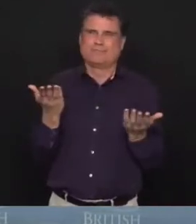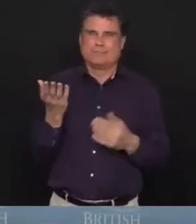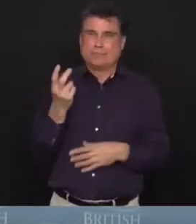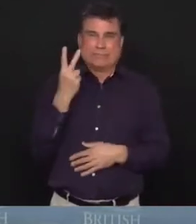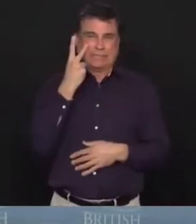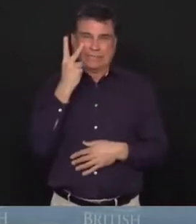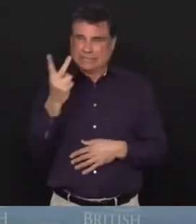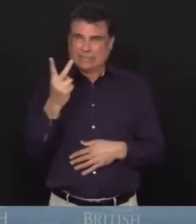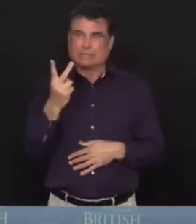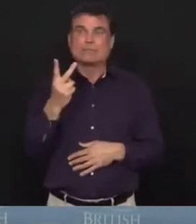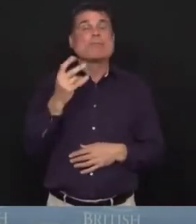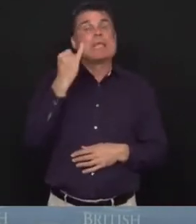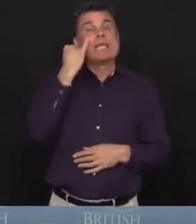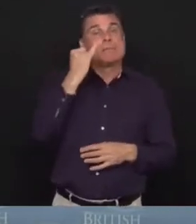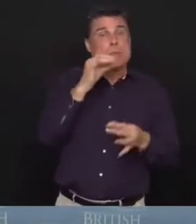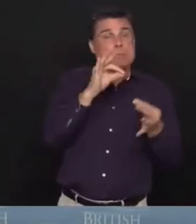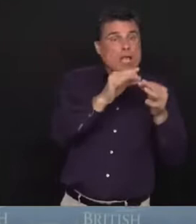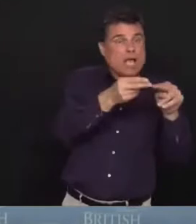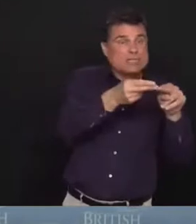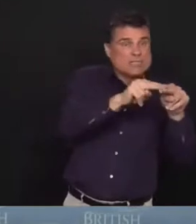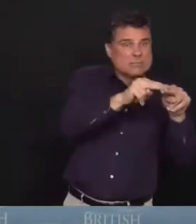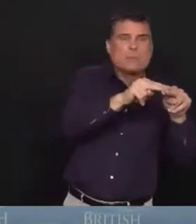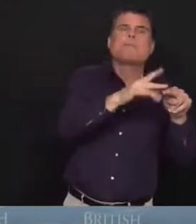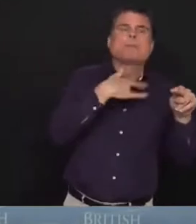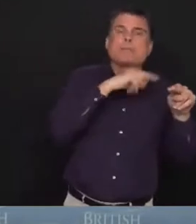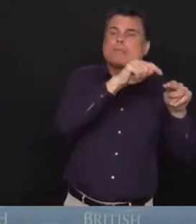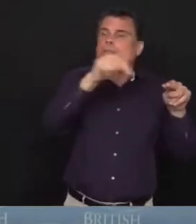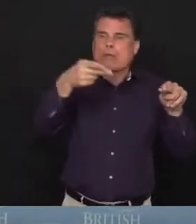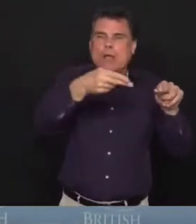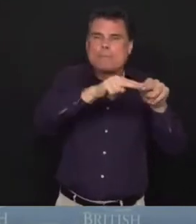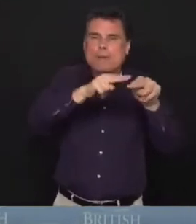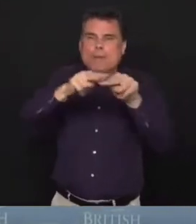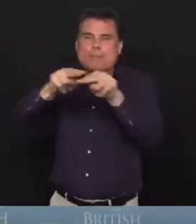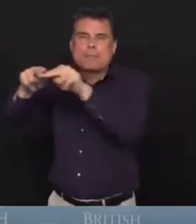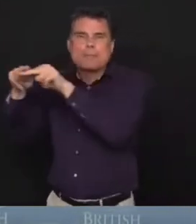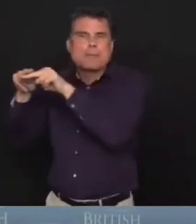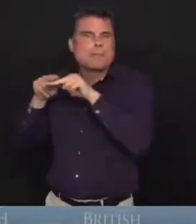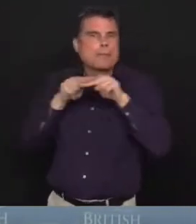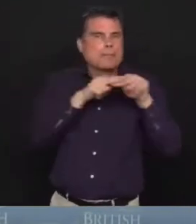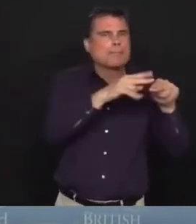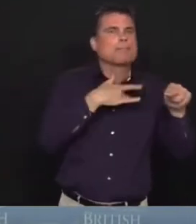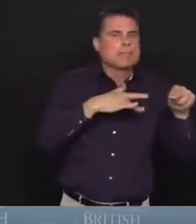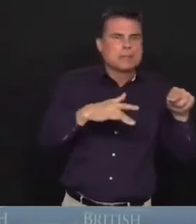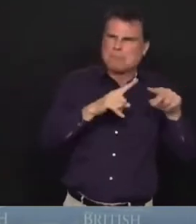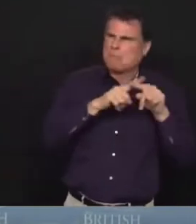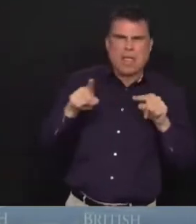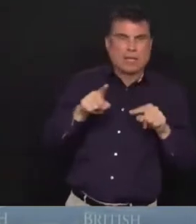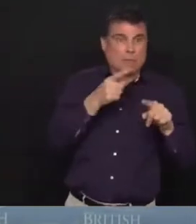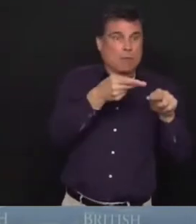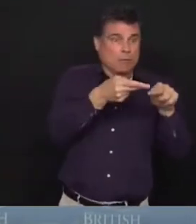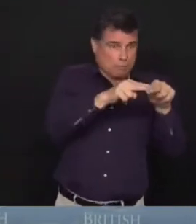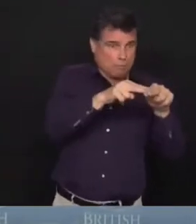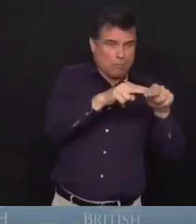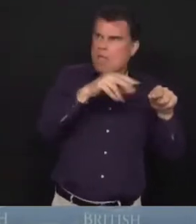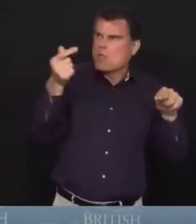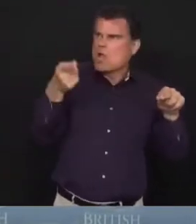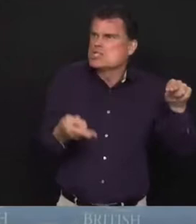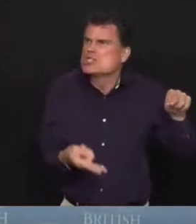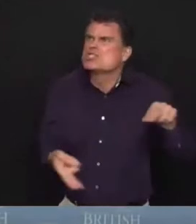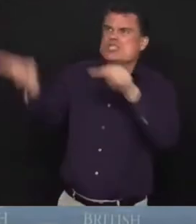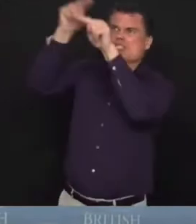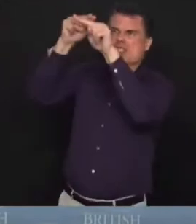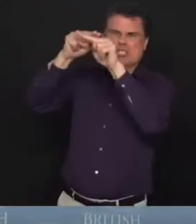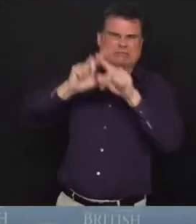just here in British Columbia but right across up but right across the country so so a lot of you know ability to monitor